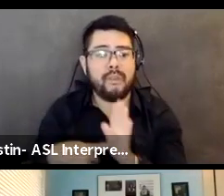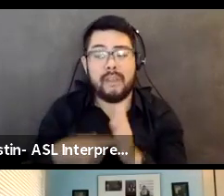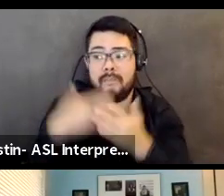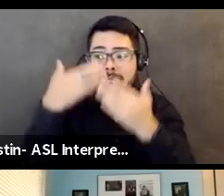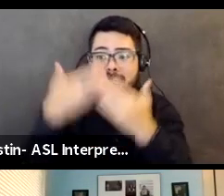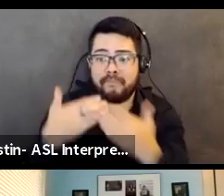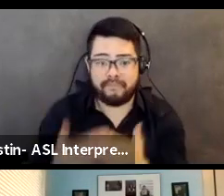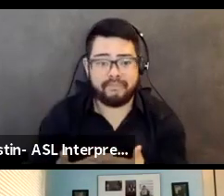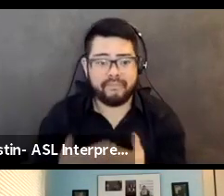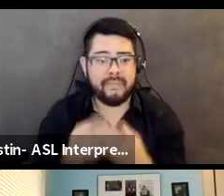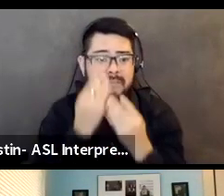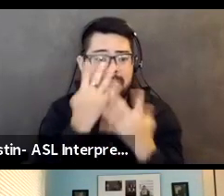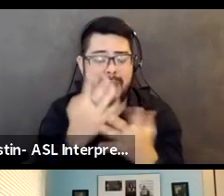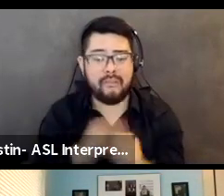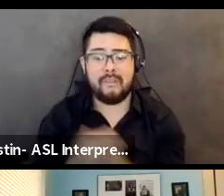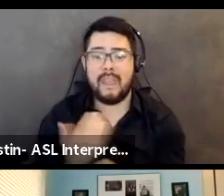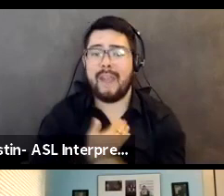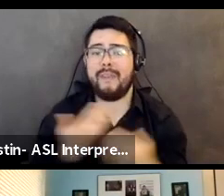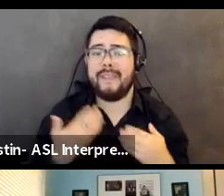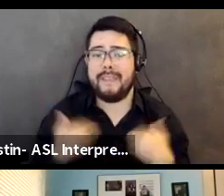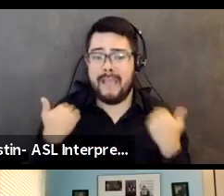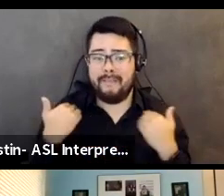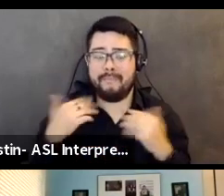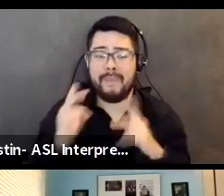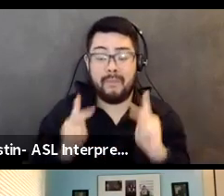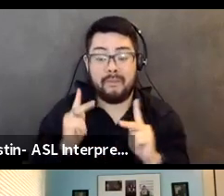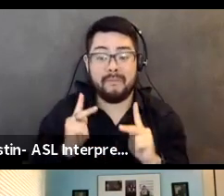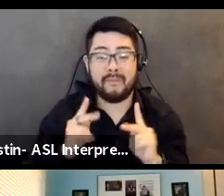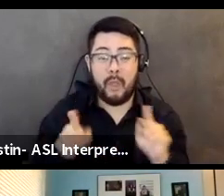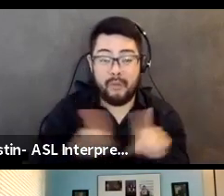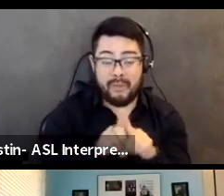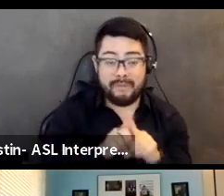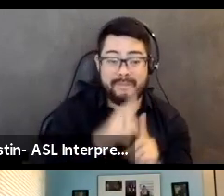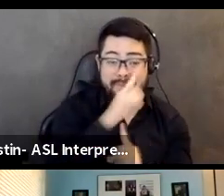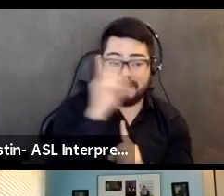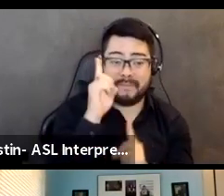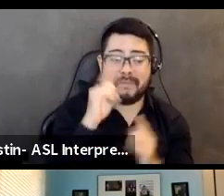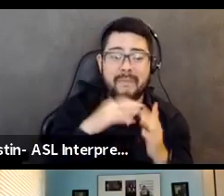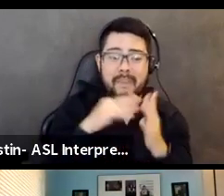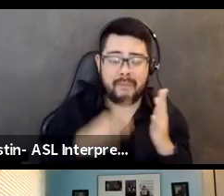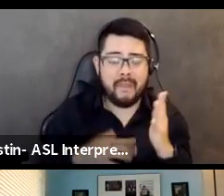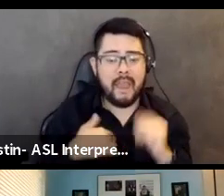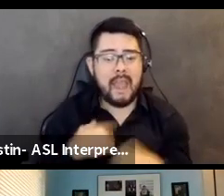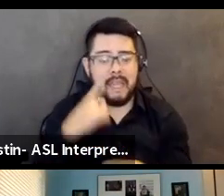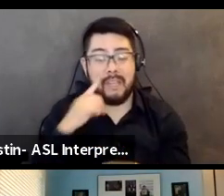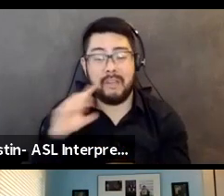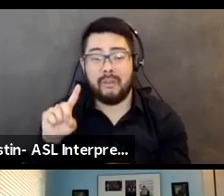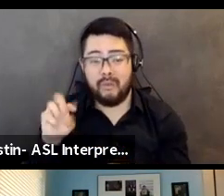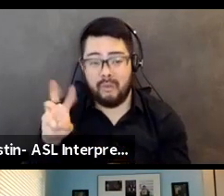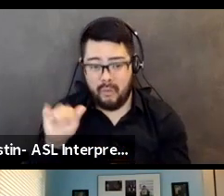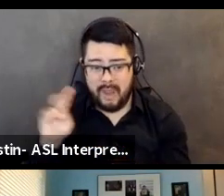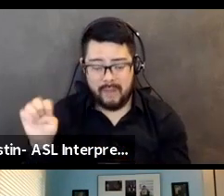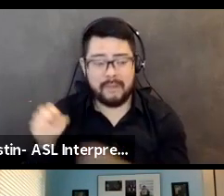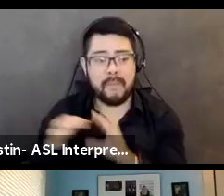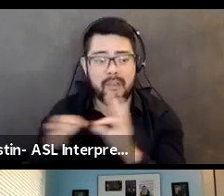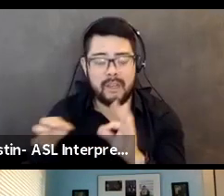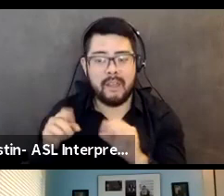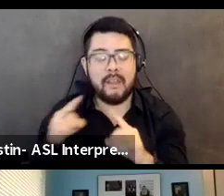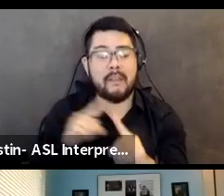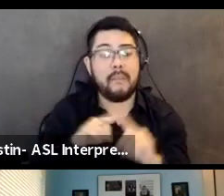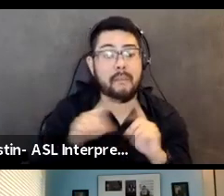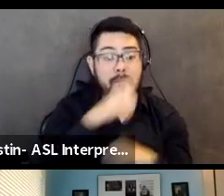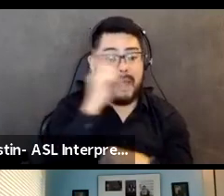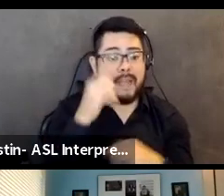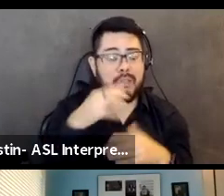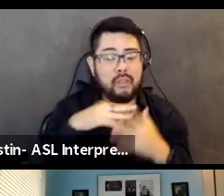demands our young people particularly black young people and i think this is something that dwayne was referencing our sandwich between violence at the